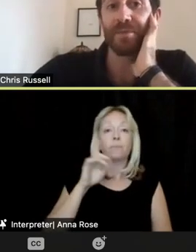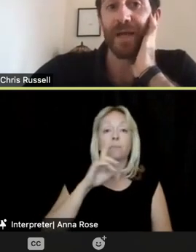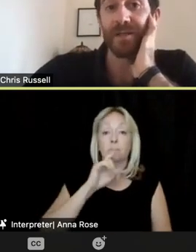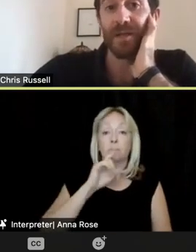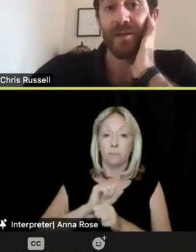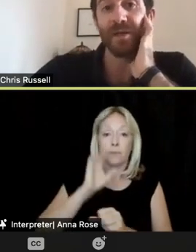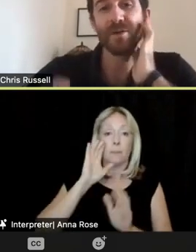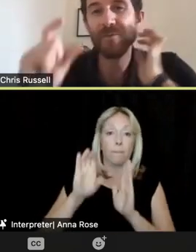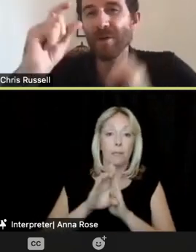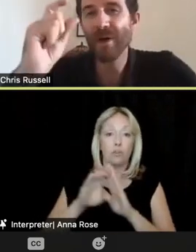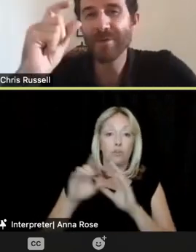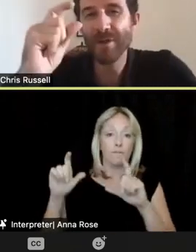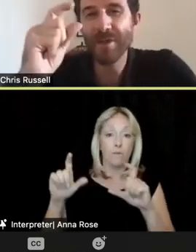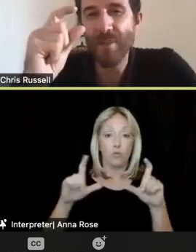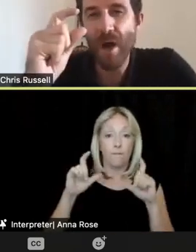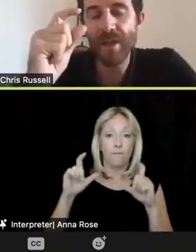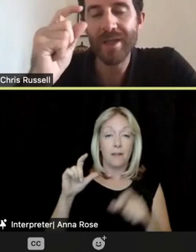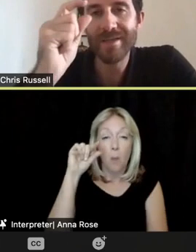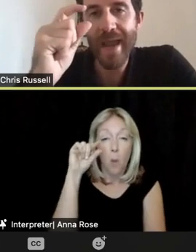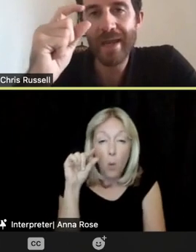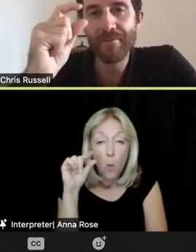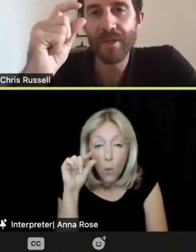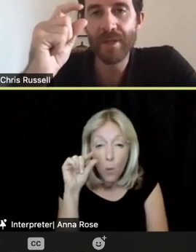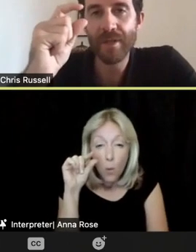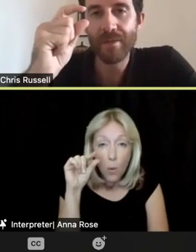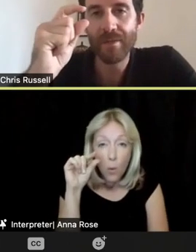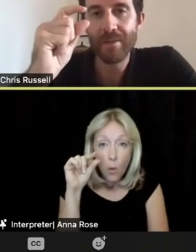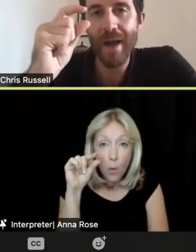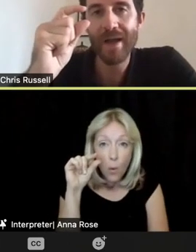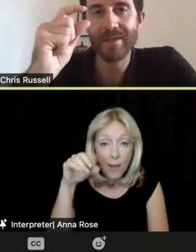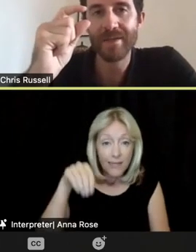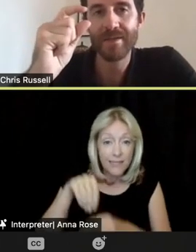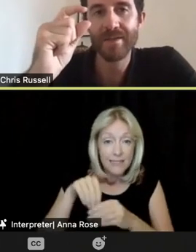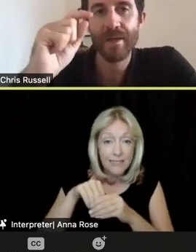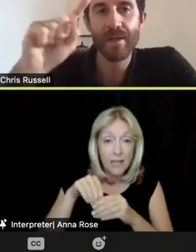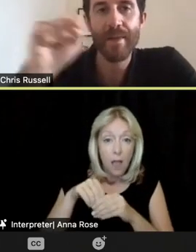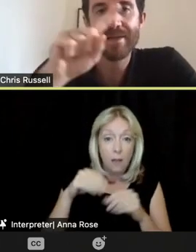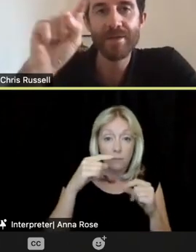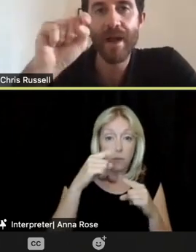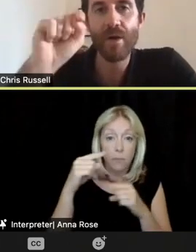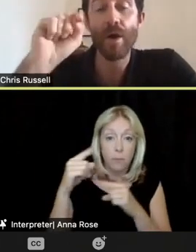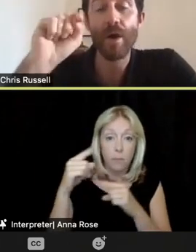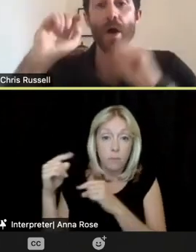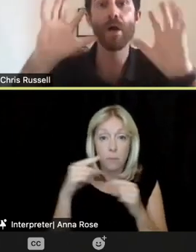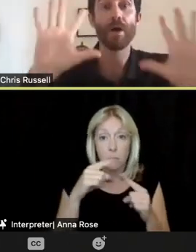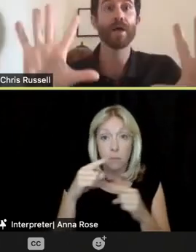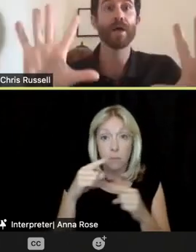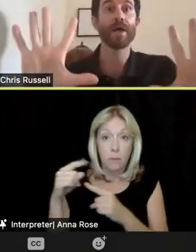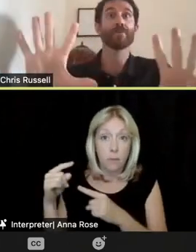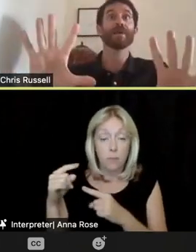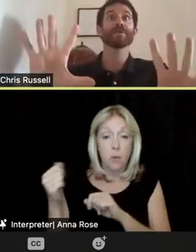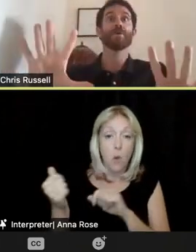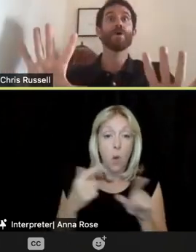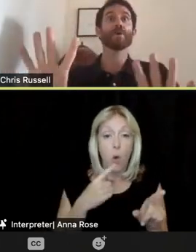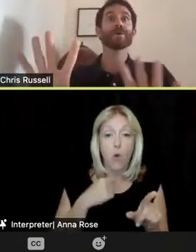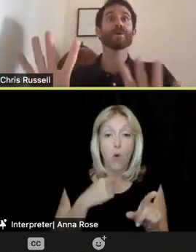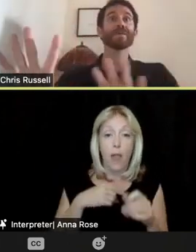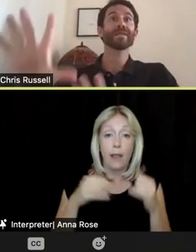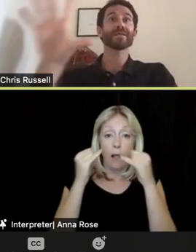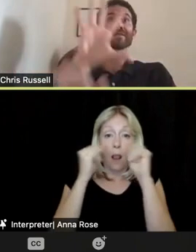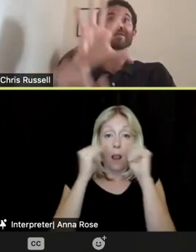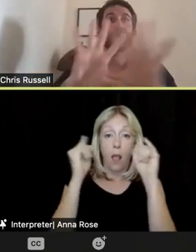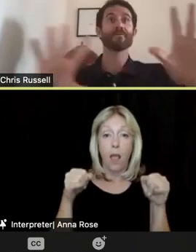of real objects, but those photographs are small inside of the boxes. The boxes are all outlined in red, so